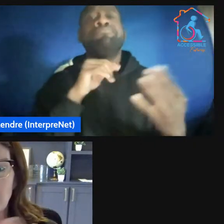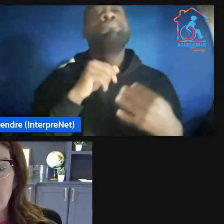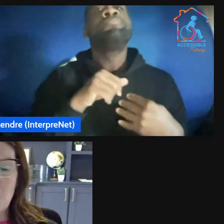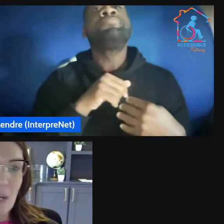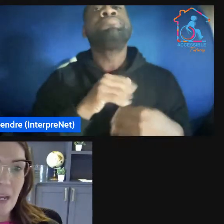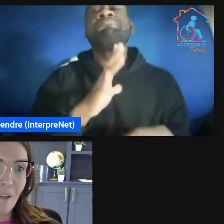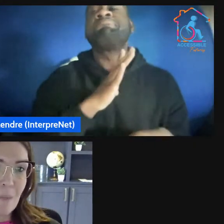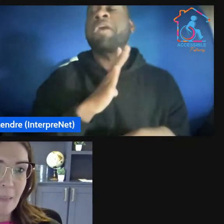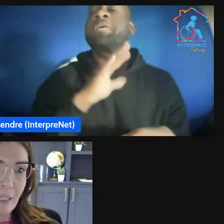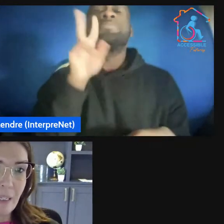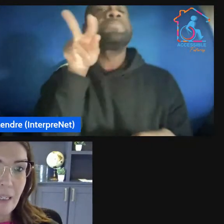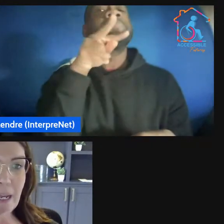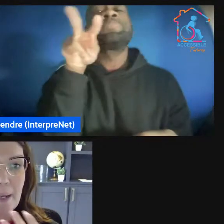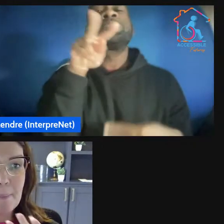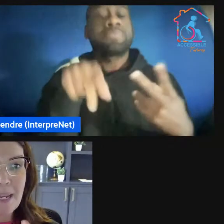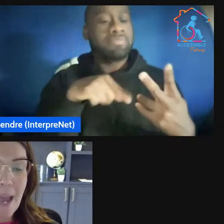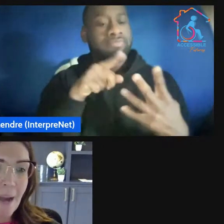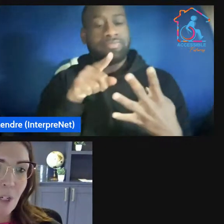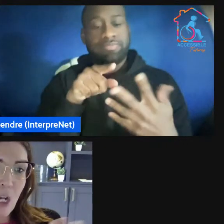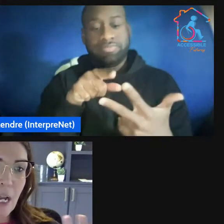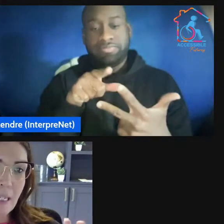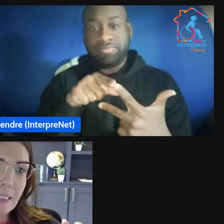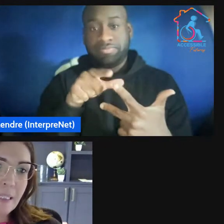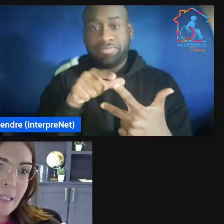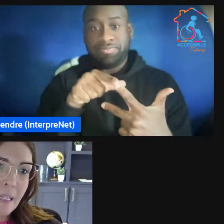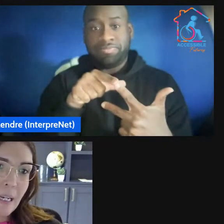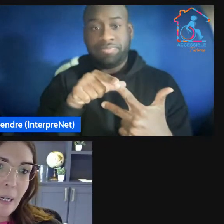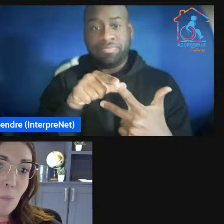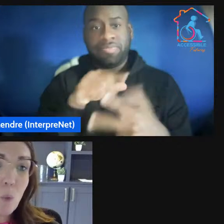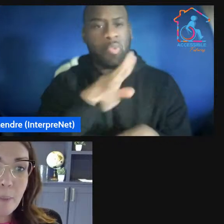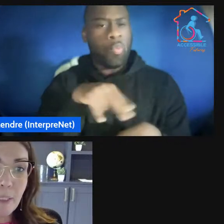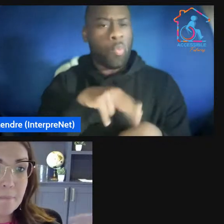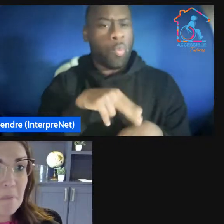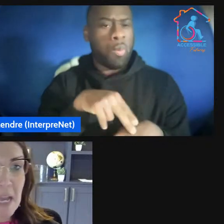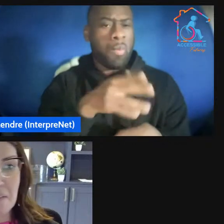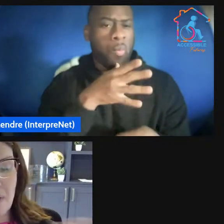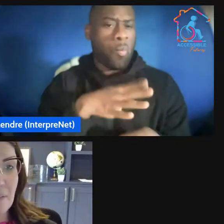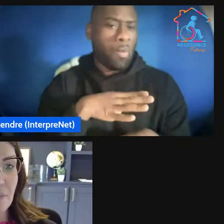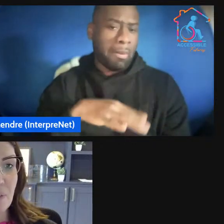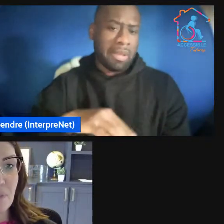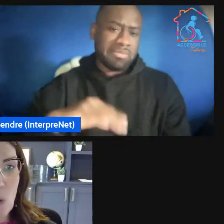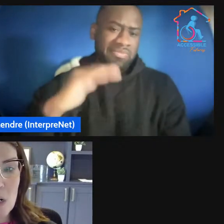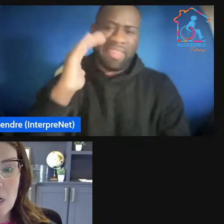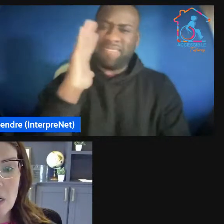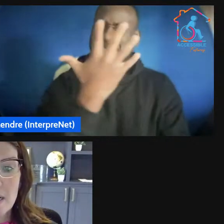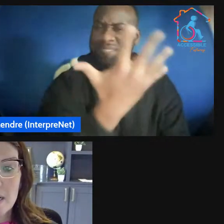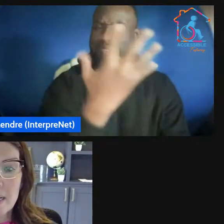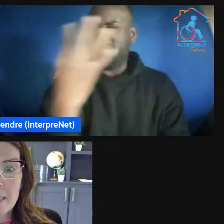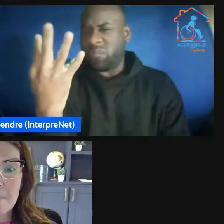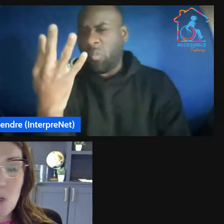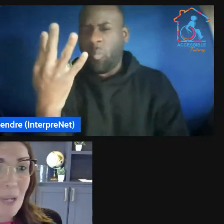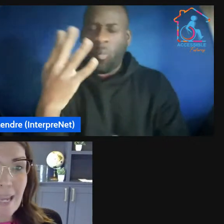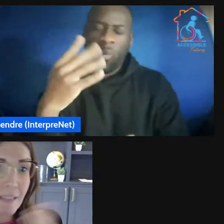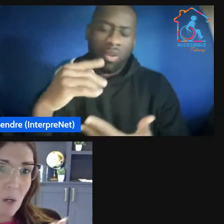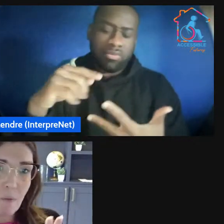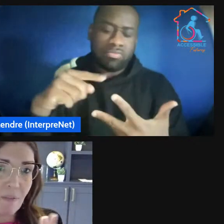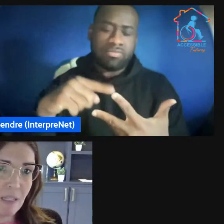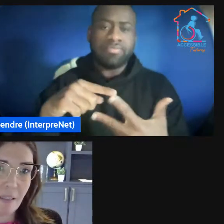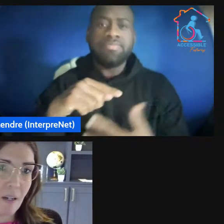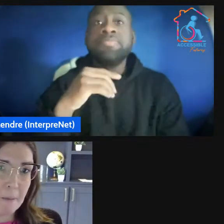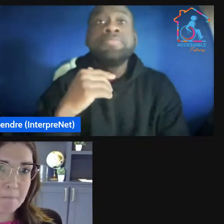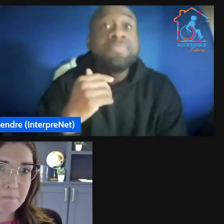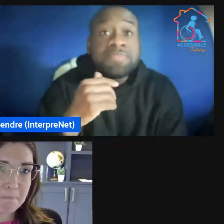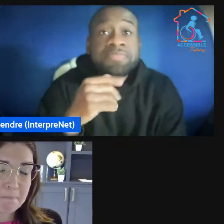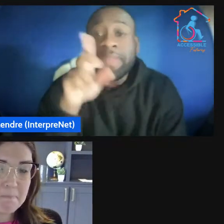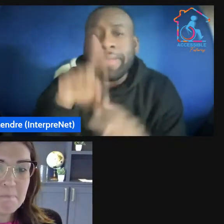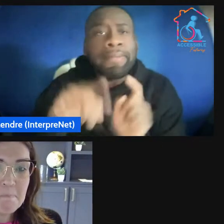next to him, you have maybe an average height woman at 5'4" who can't see over the fence